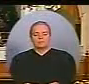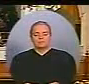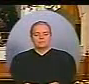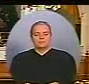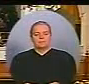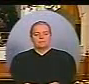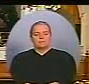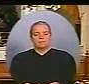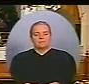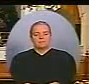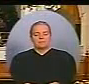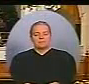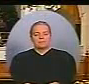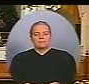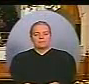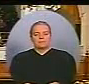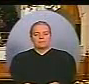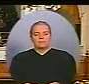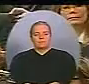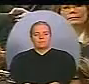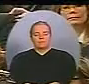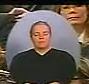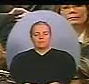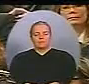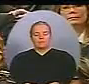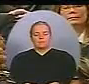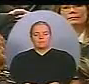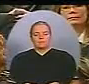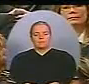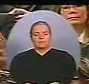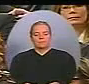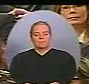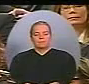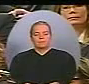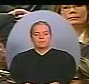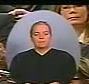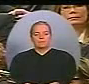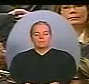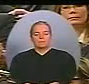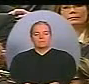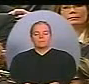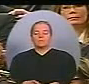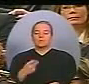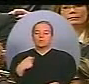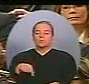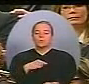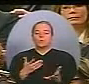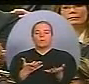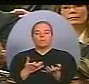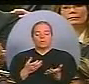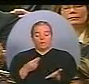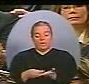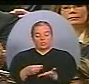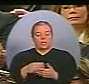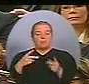The Honourable Government House Leader. We made it clear throughout that we want to see respect for Canadians' tax dollars. Canadians work too hard to